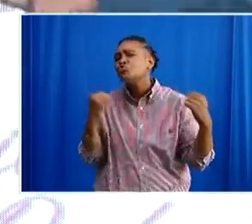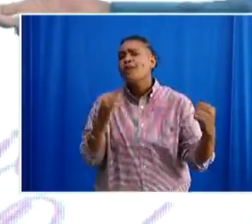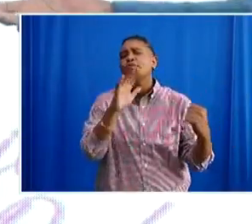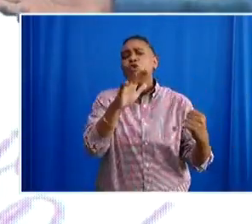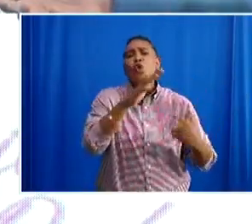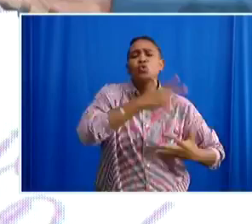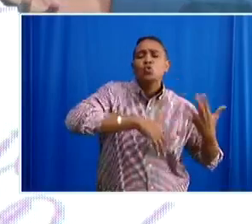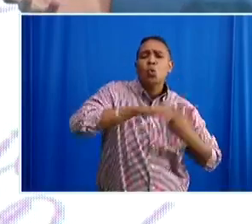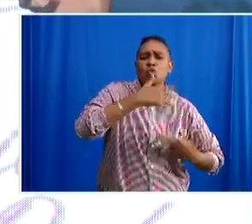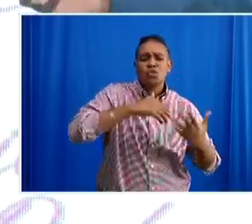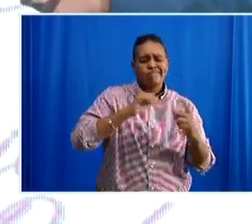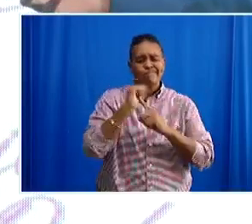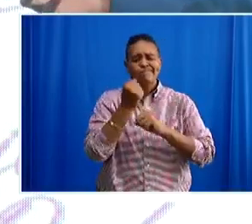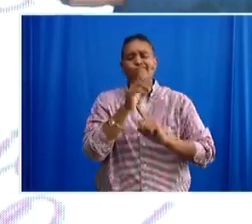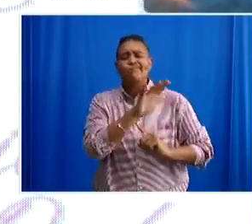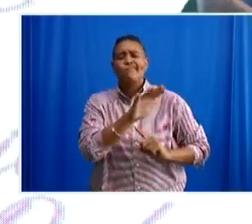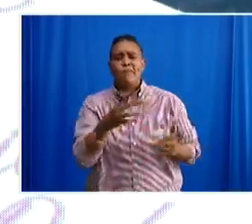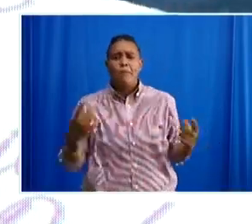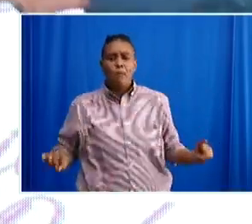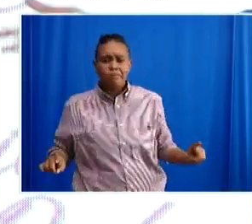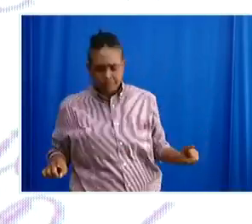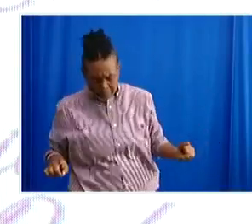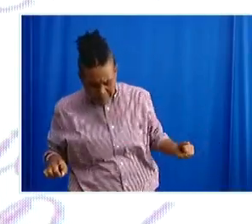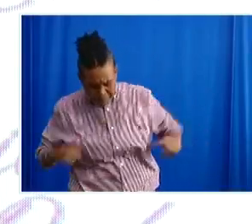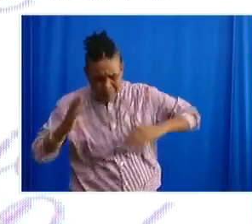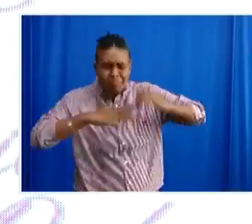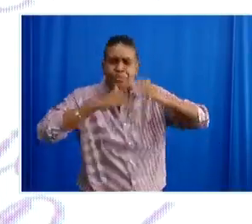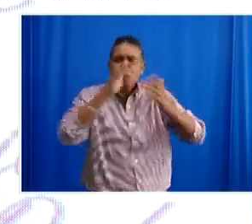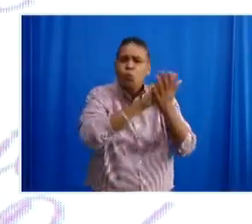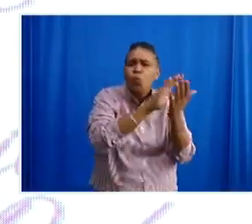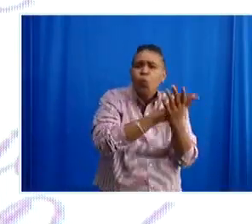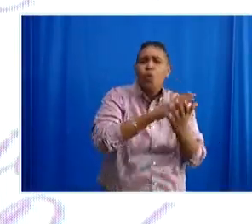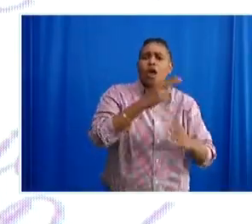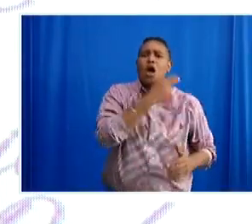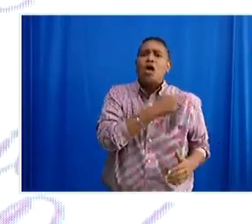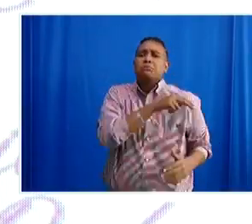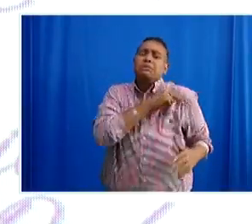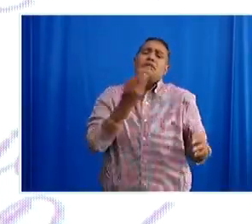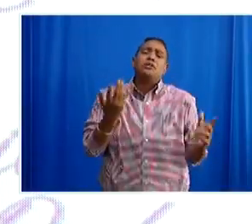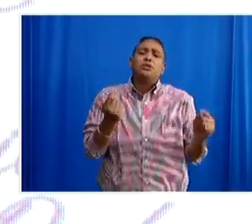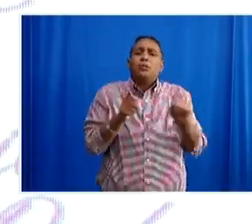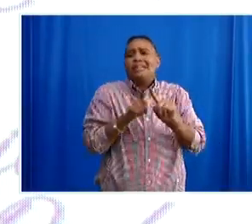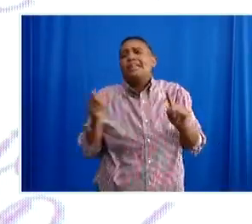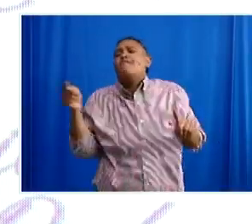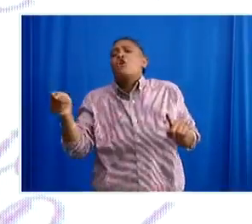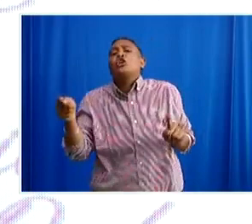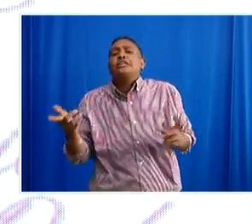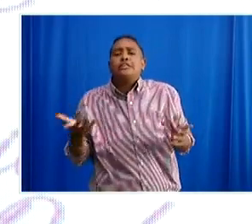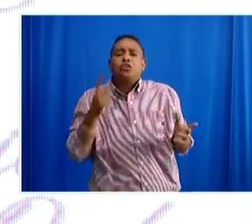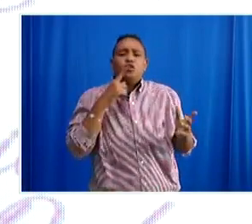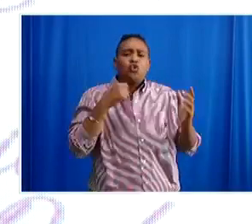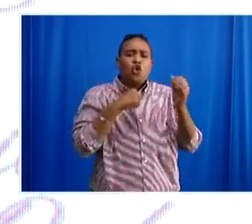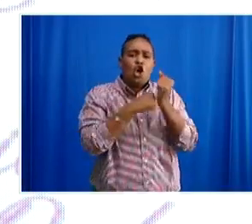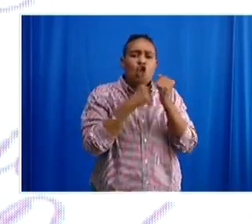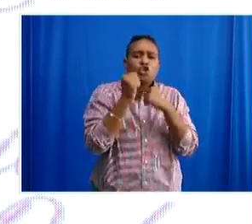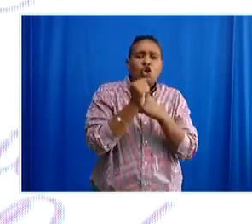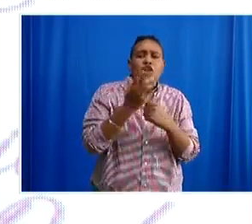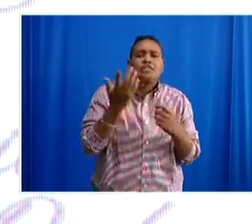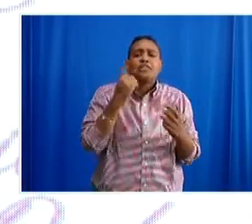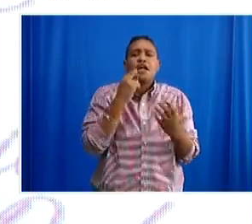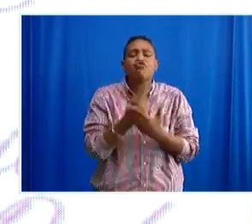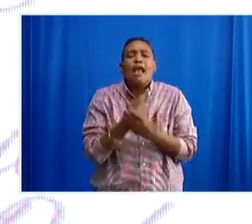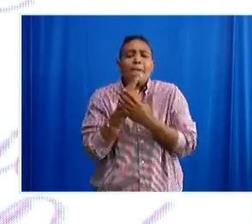social fabric, build schools and hospitals, gets diverted towards reconstruction and